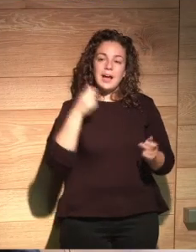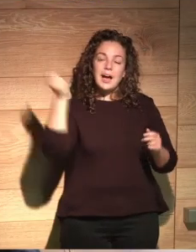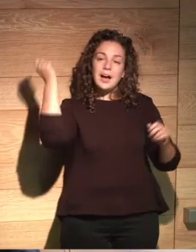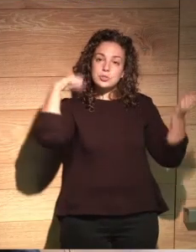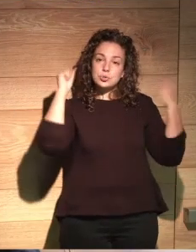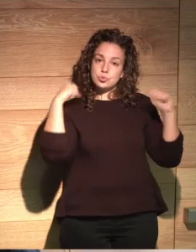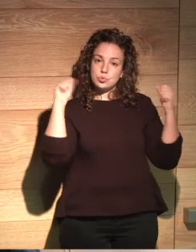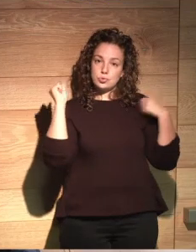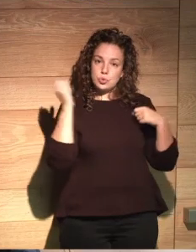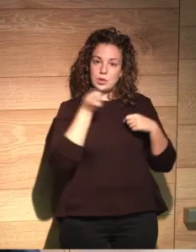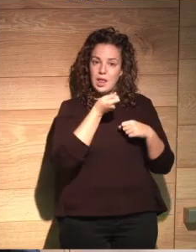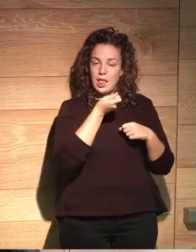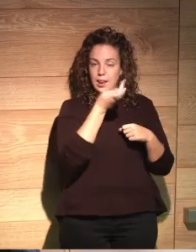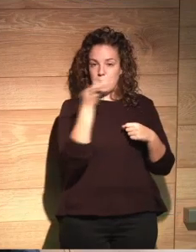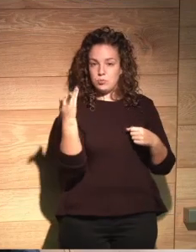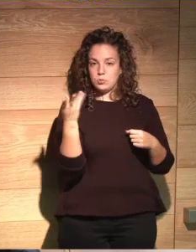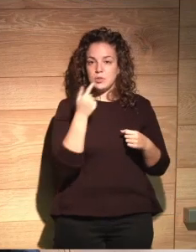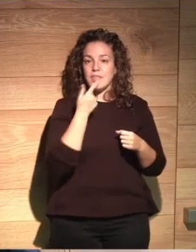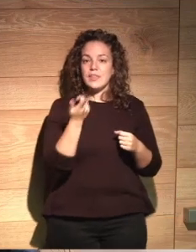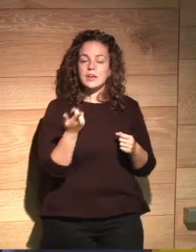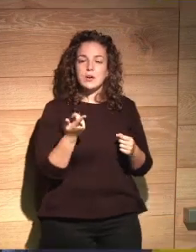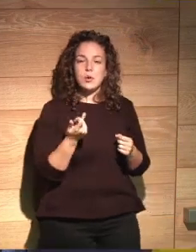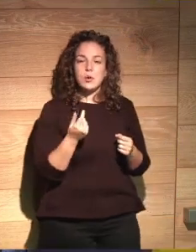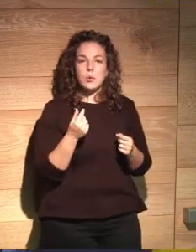and some other actors of that religion.